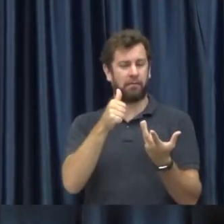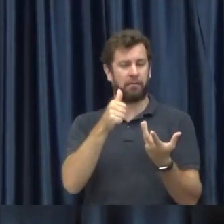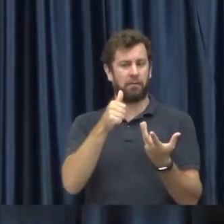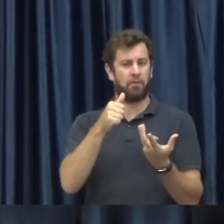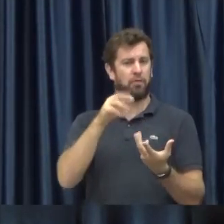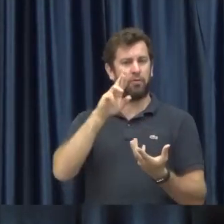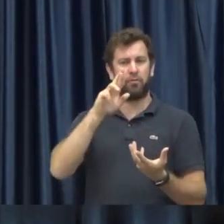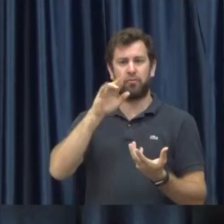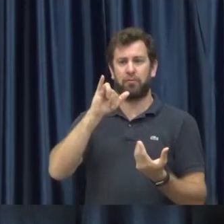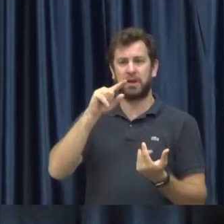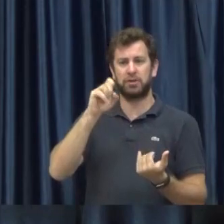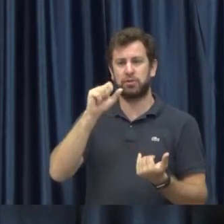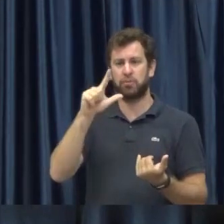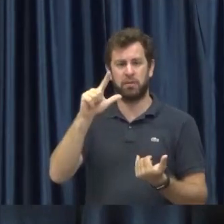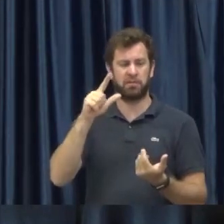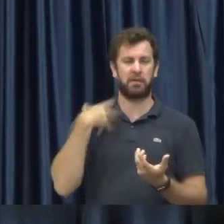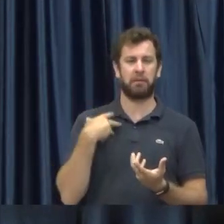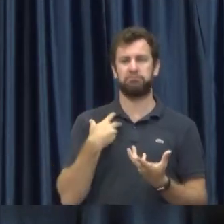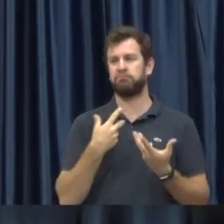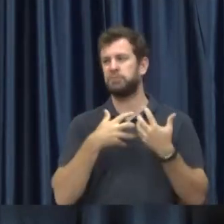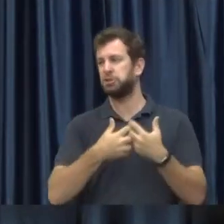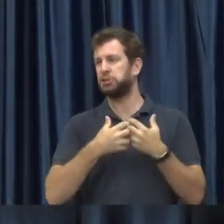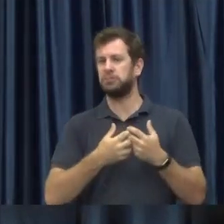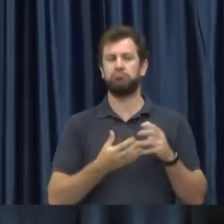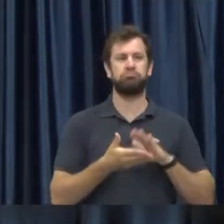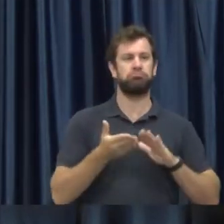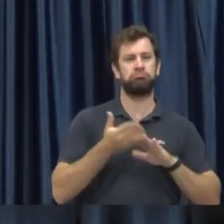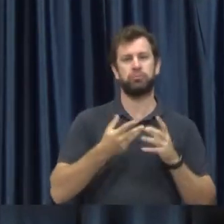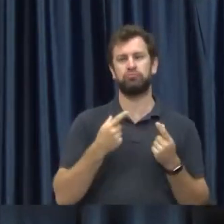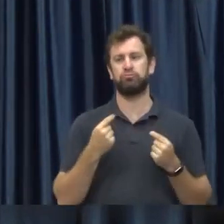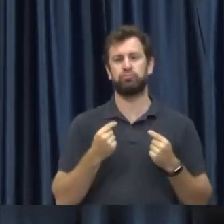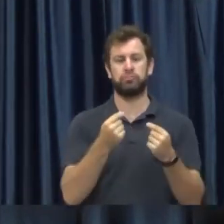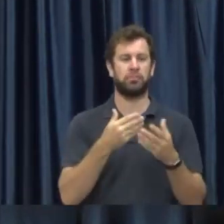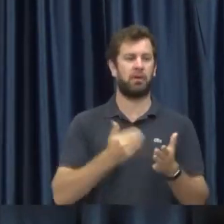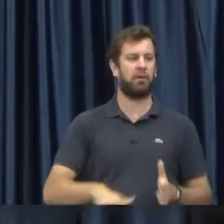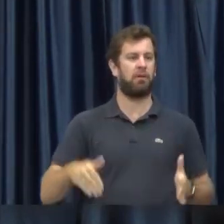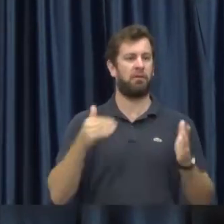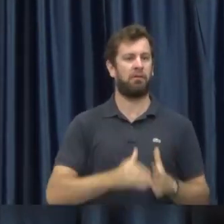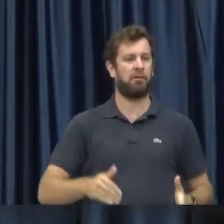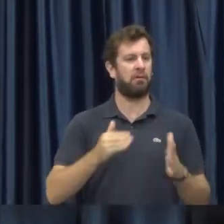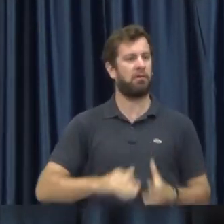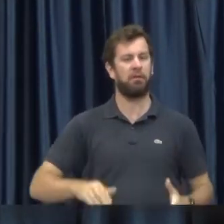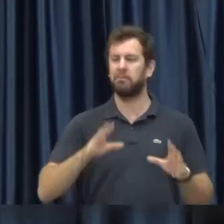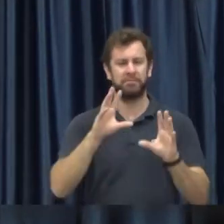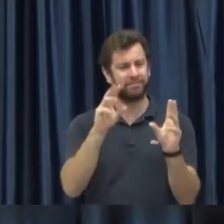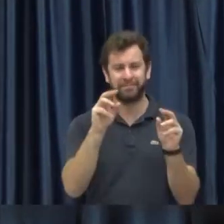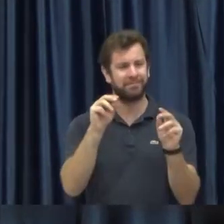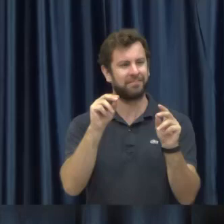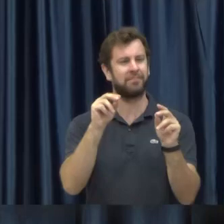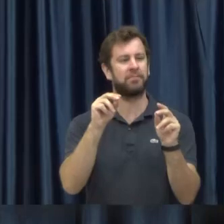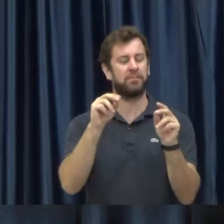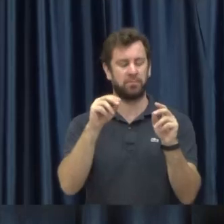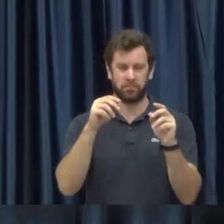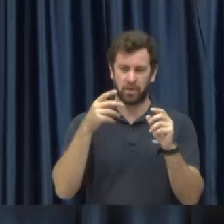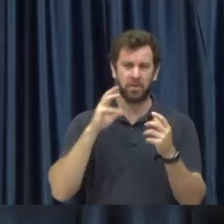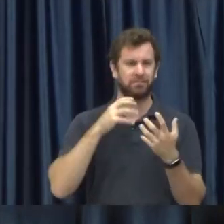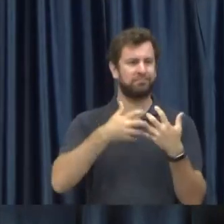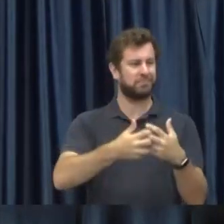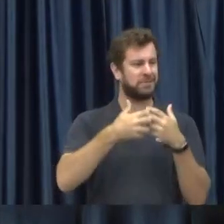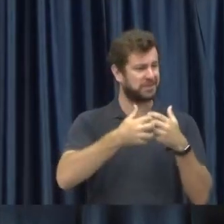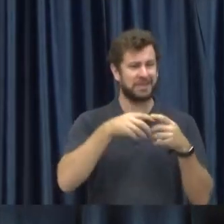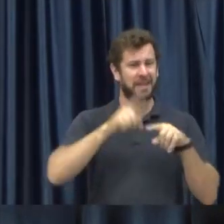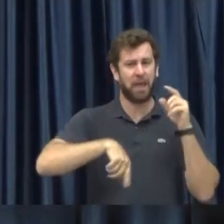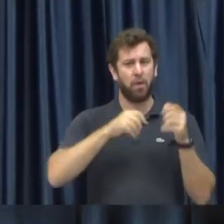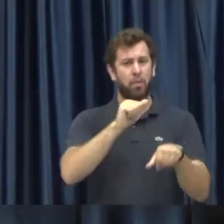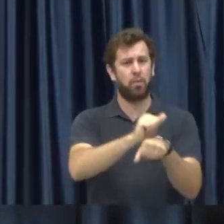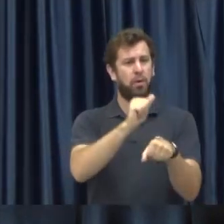not mechanical, like a machine can carry out events. A machine can now work in a